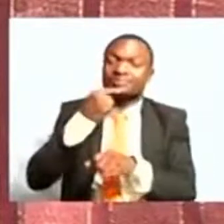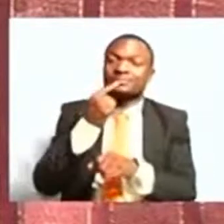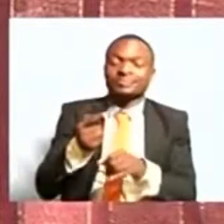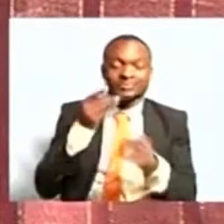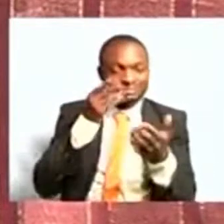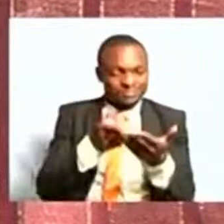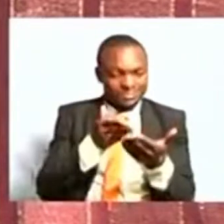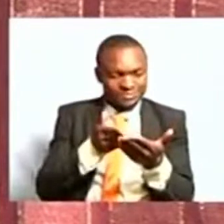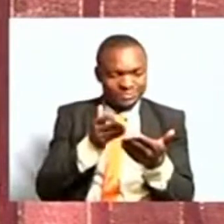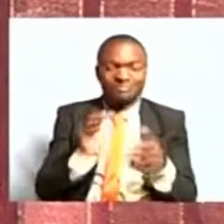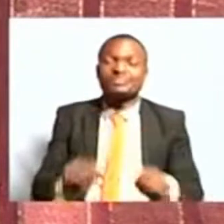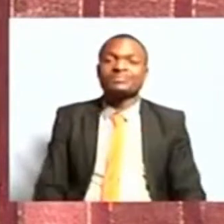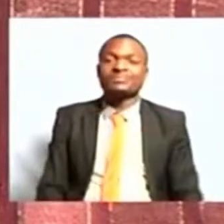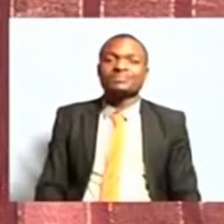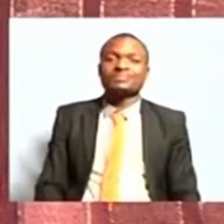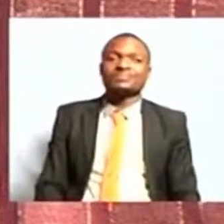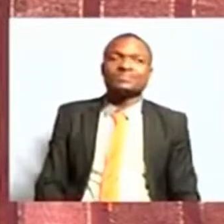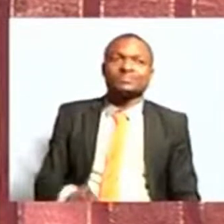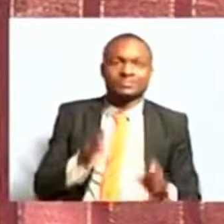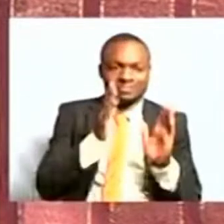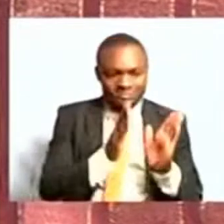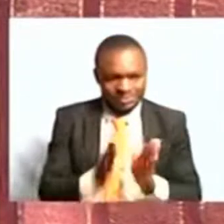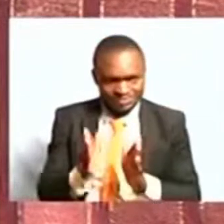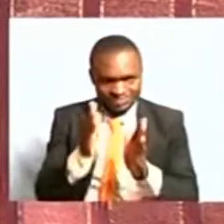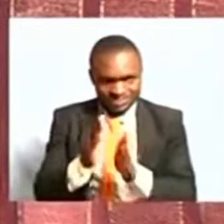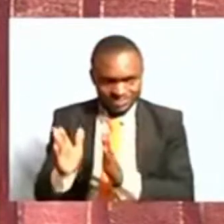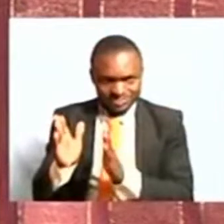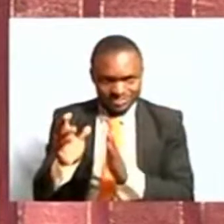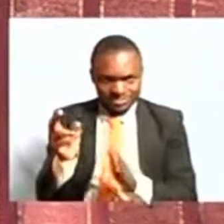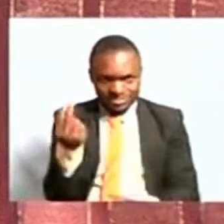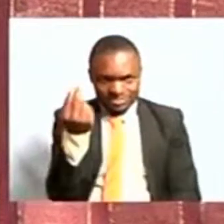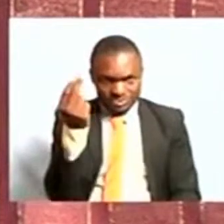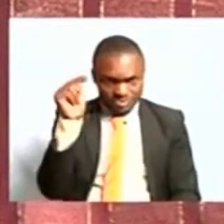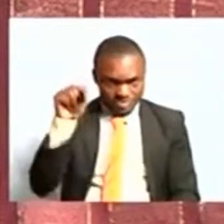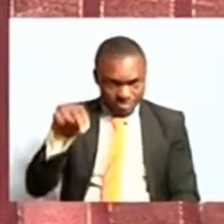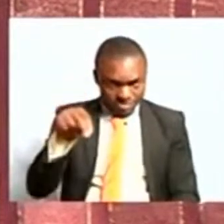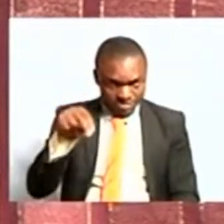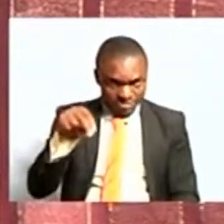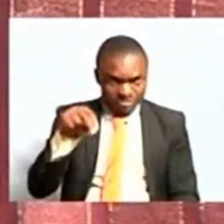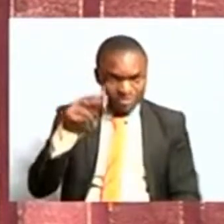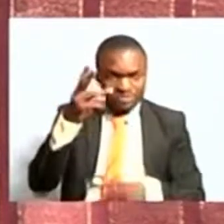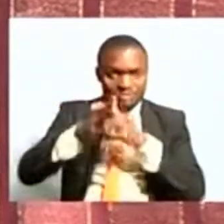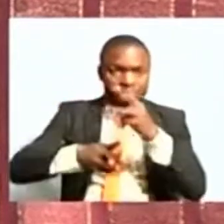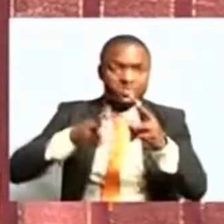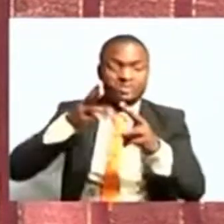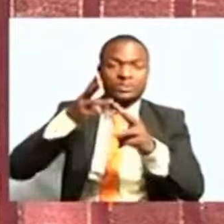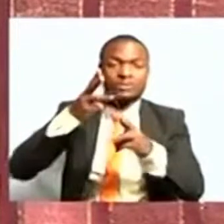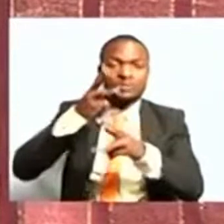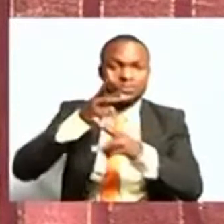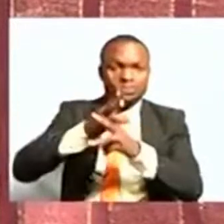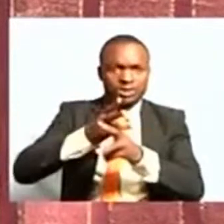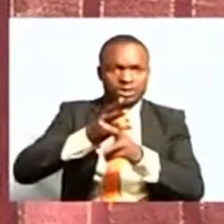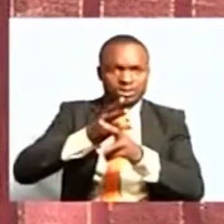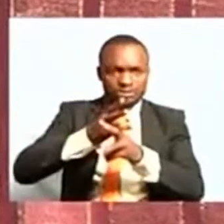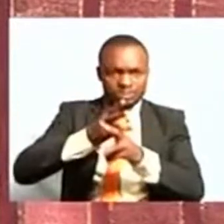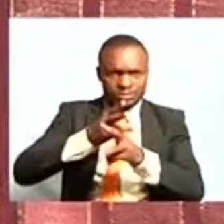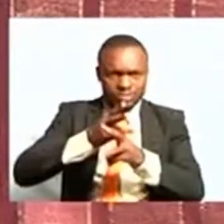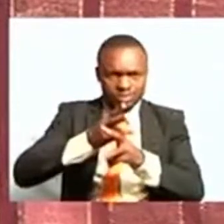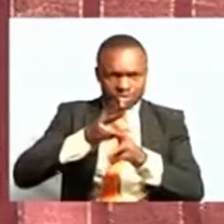this is organized by the United Nations and the World Health Organization, so they take